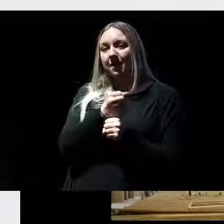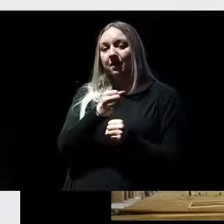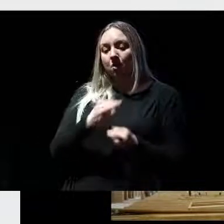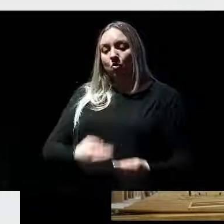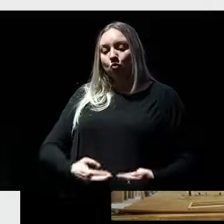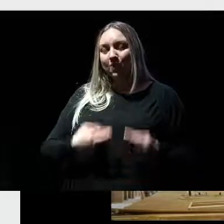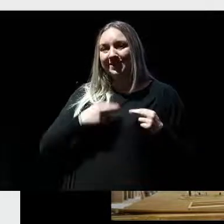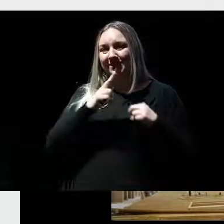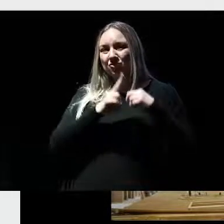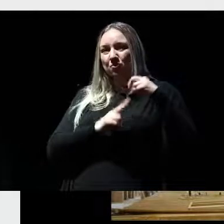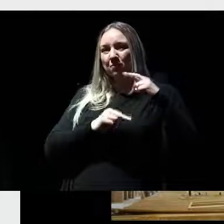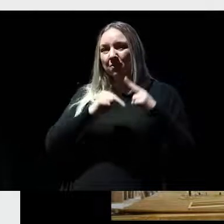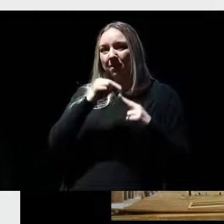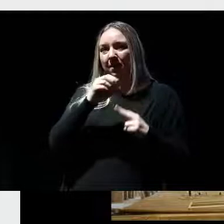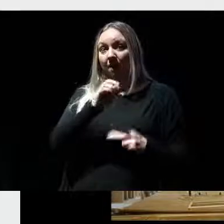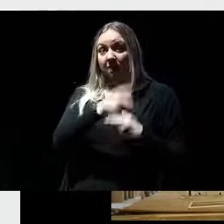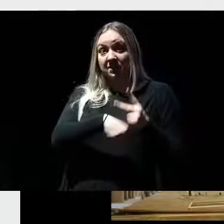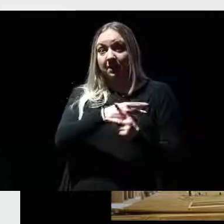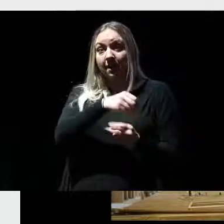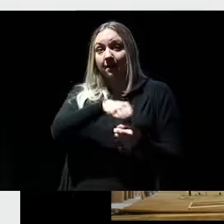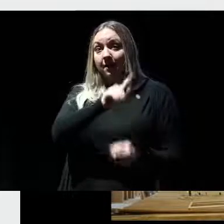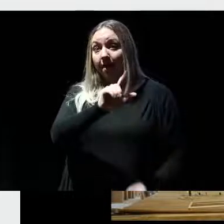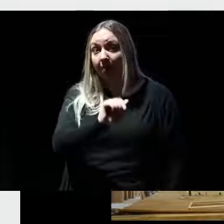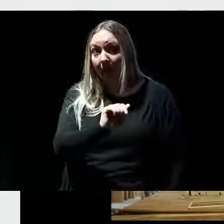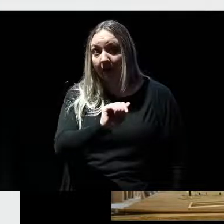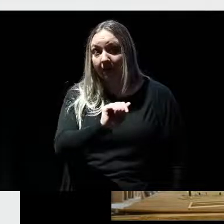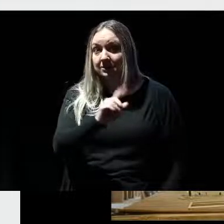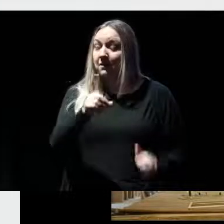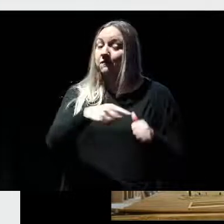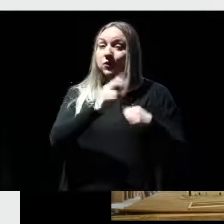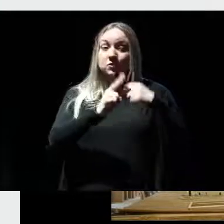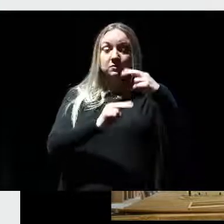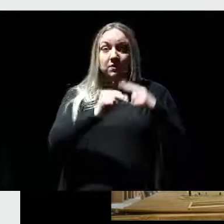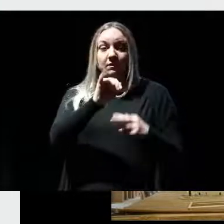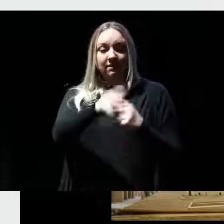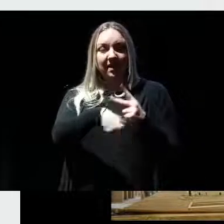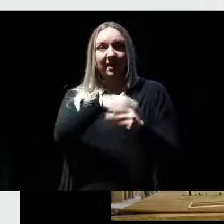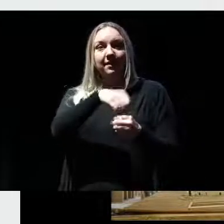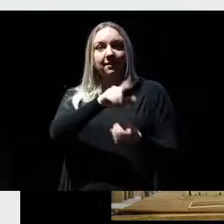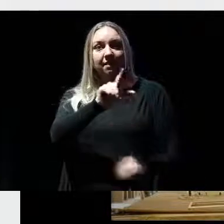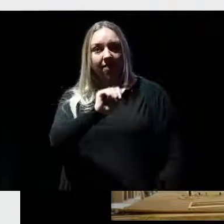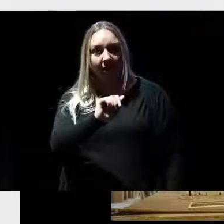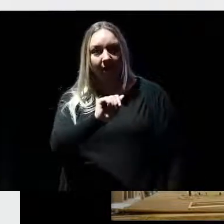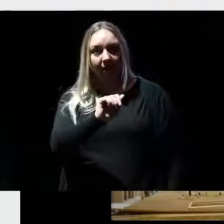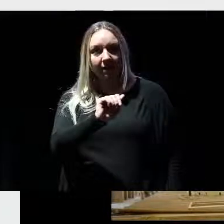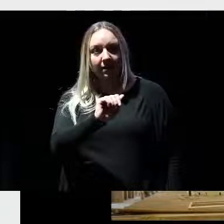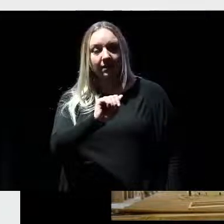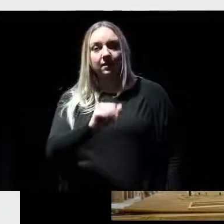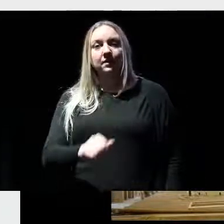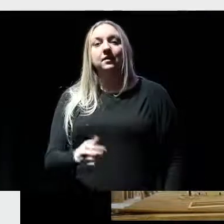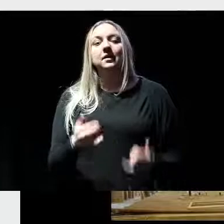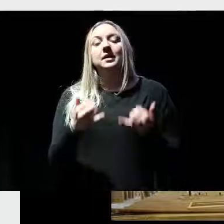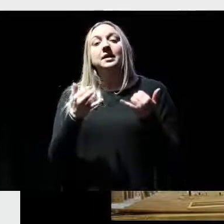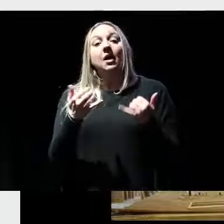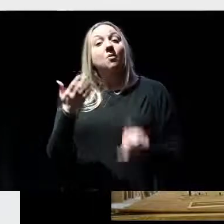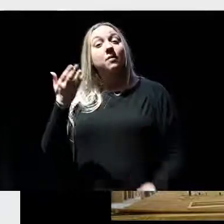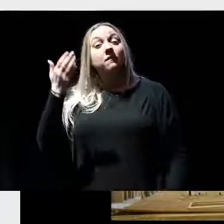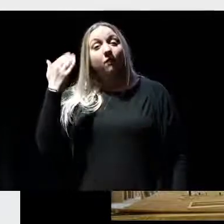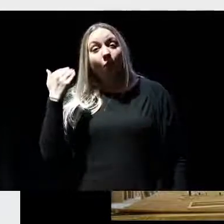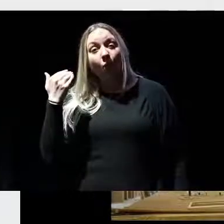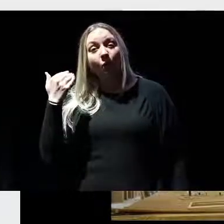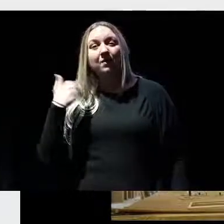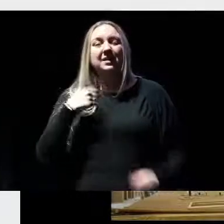residential building in Los Angeles. I won't get into it, but for some very specific reasons, you weren't allowed to, you